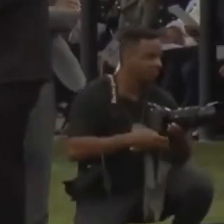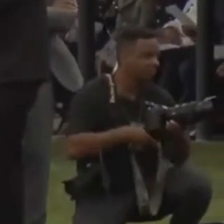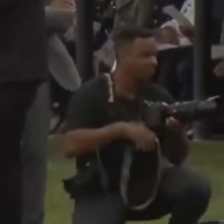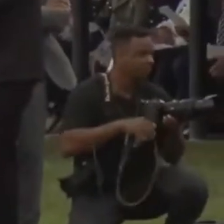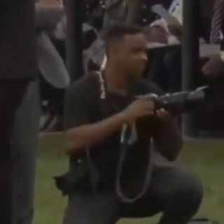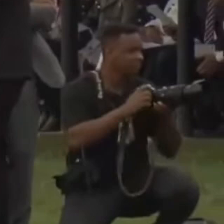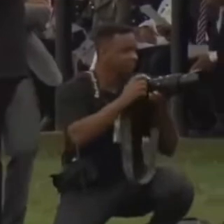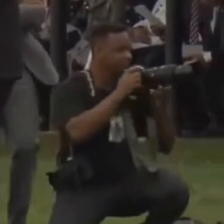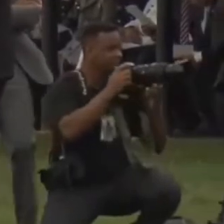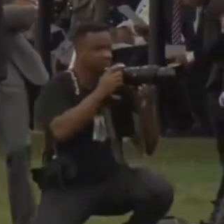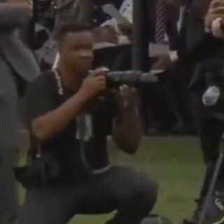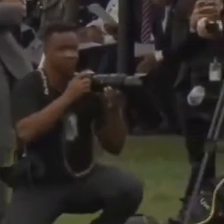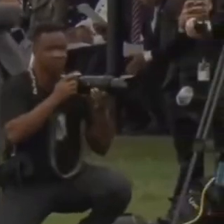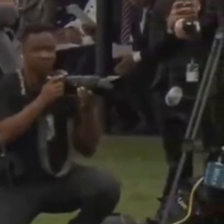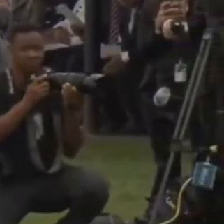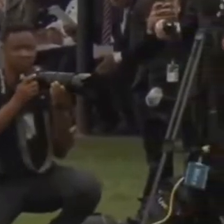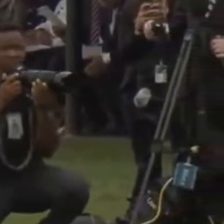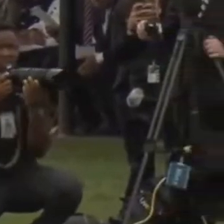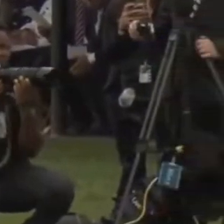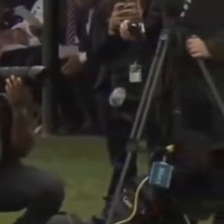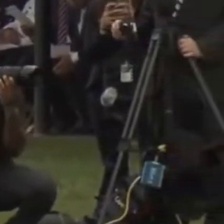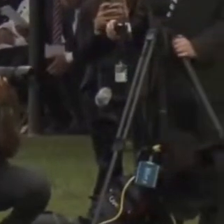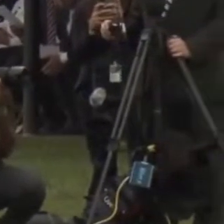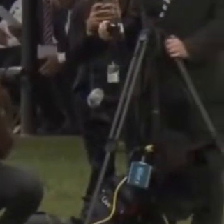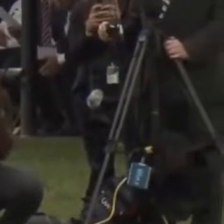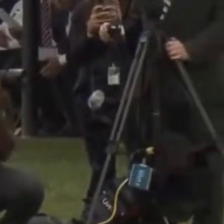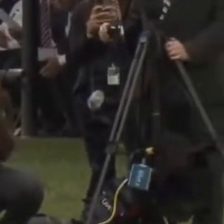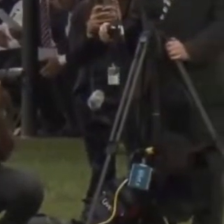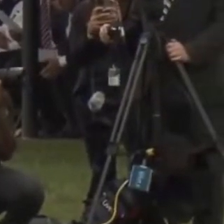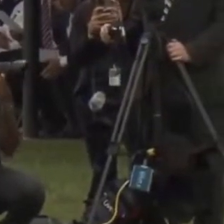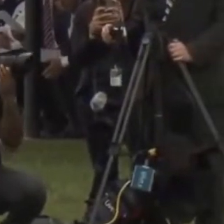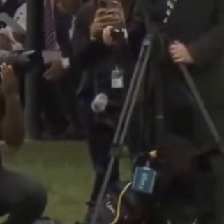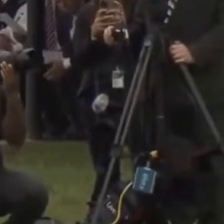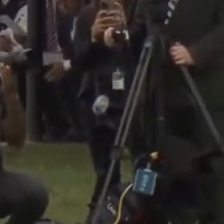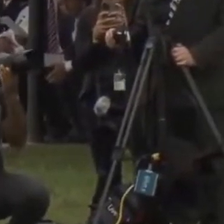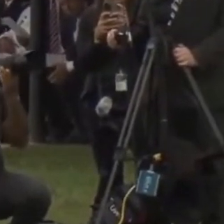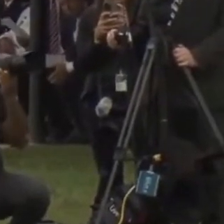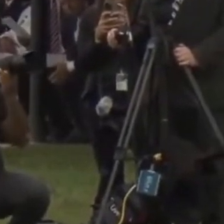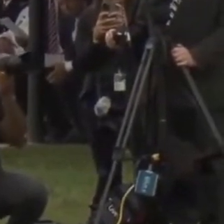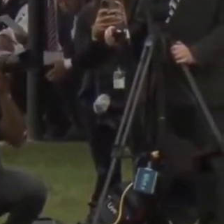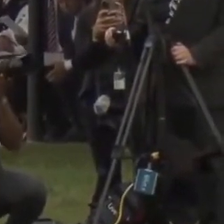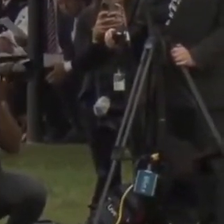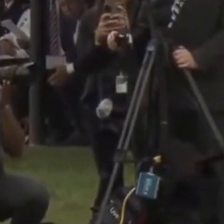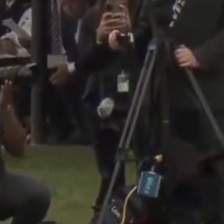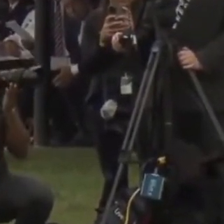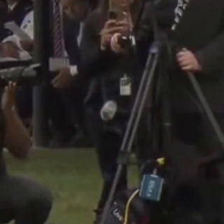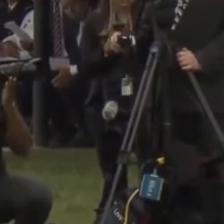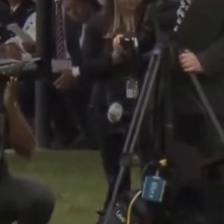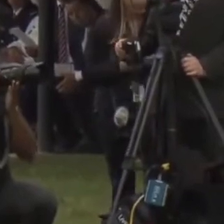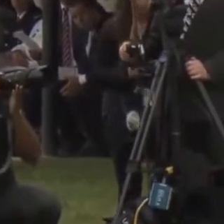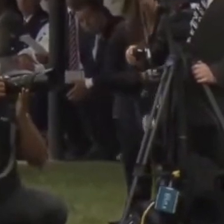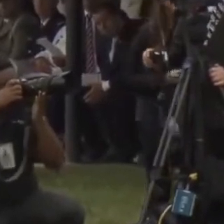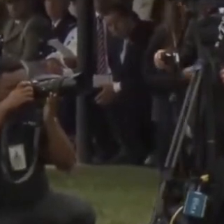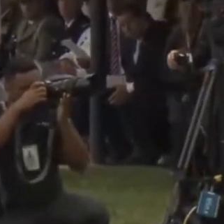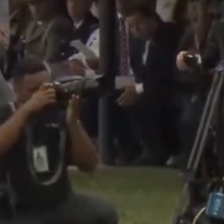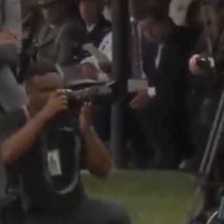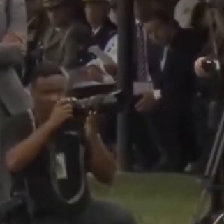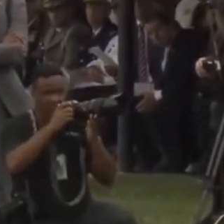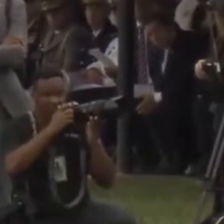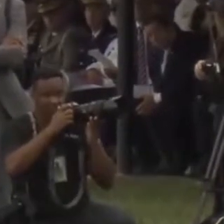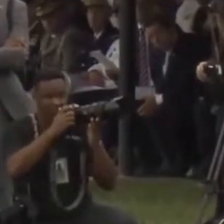safely passed to the next generation, and so his fellow Americans could toil to form a more